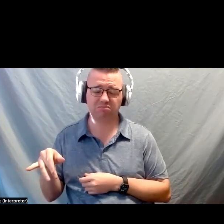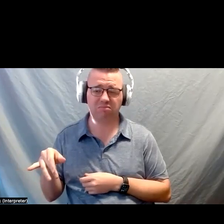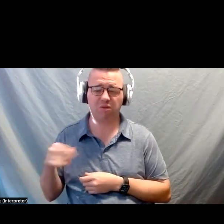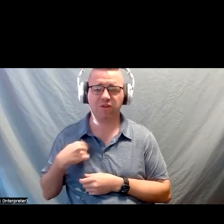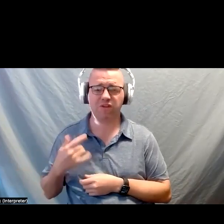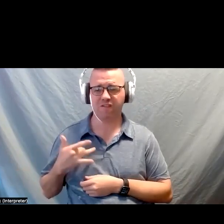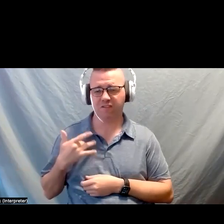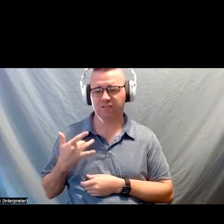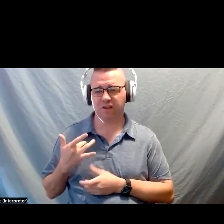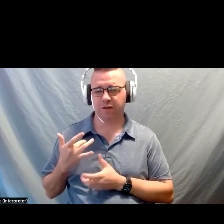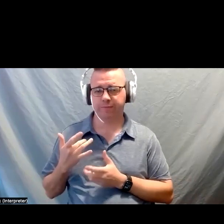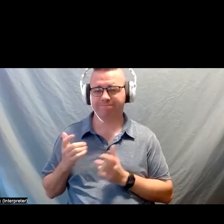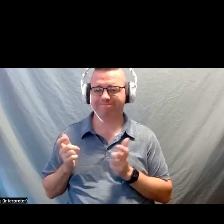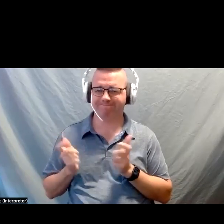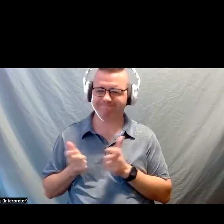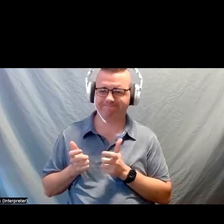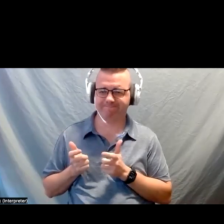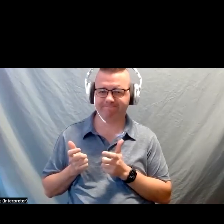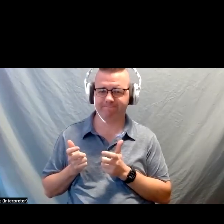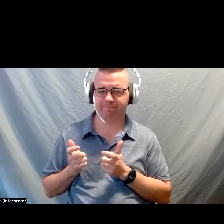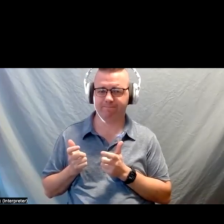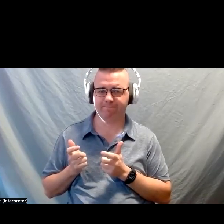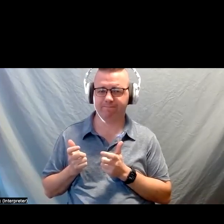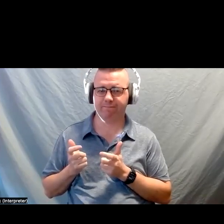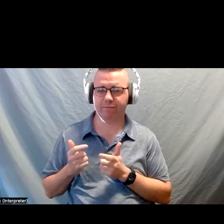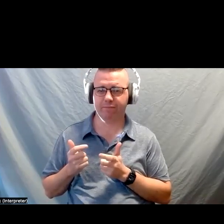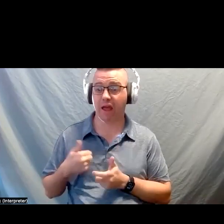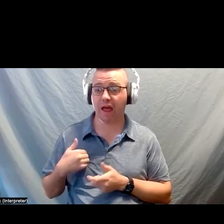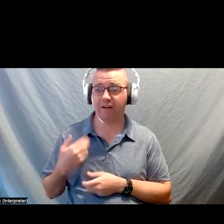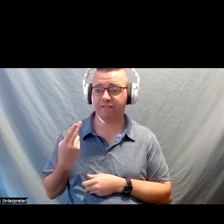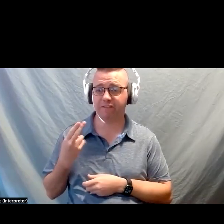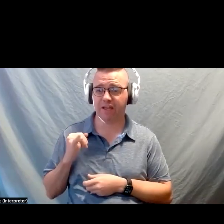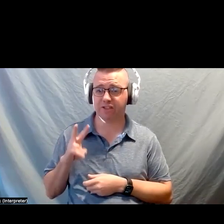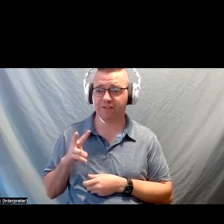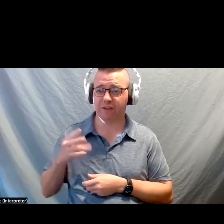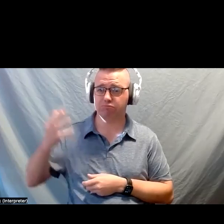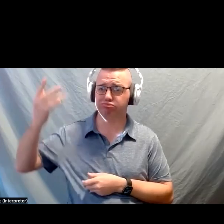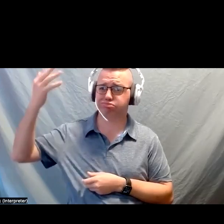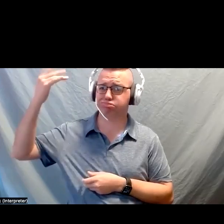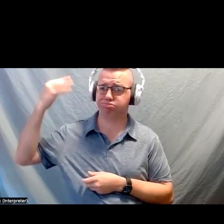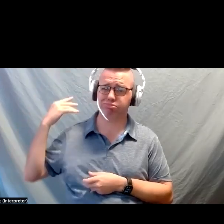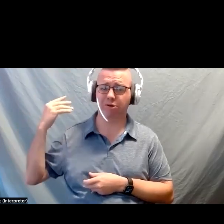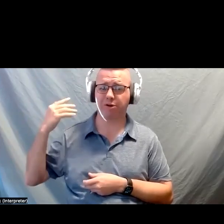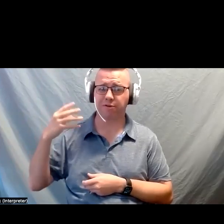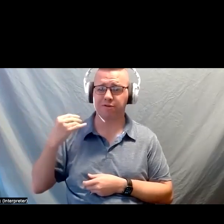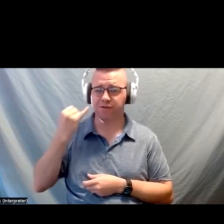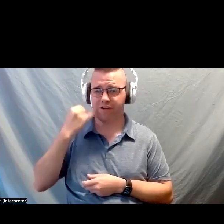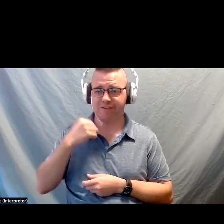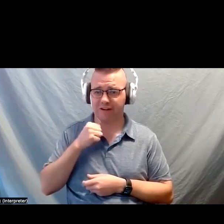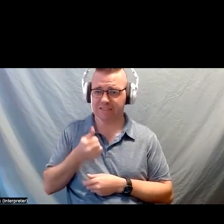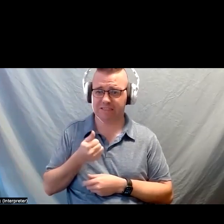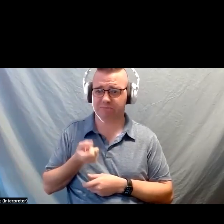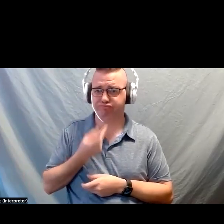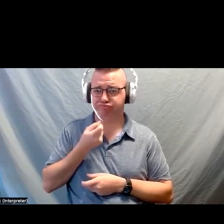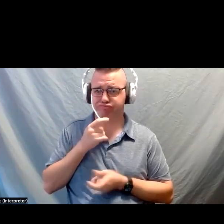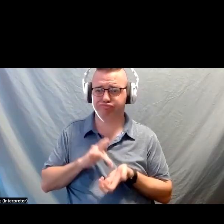I feel that particularly acutely because I had HIV long ago, and if I didn't take my